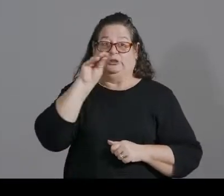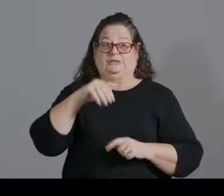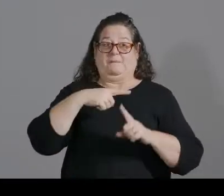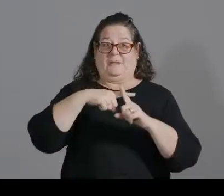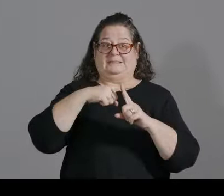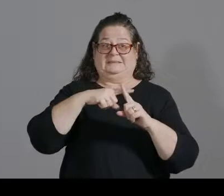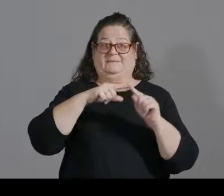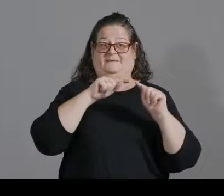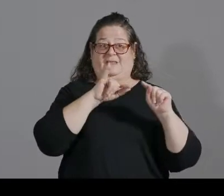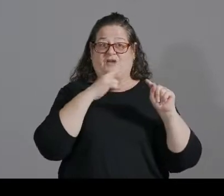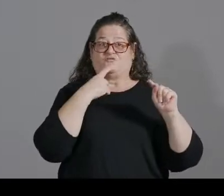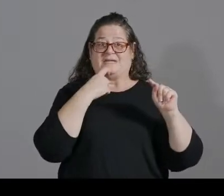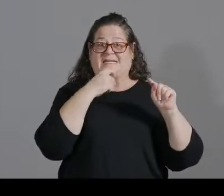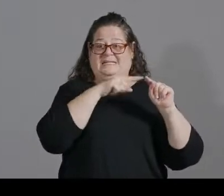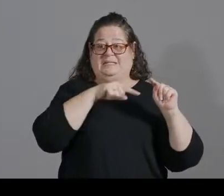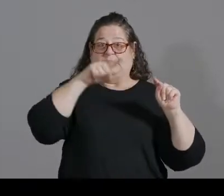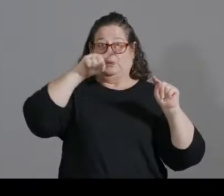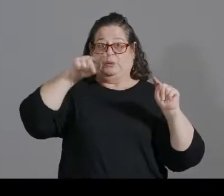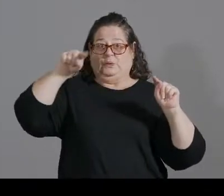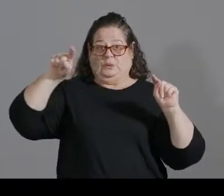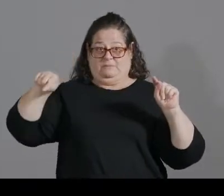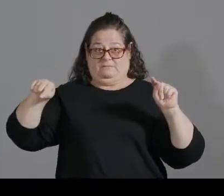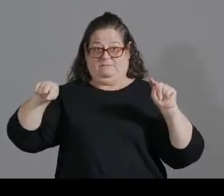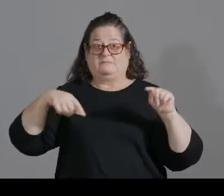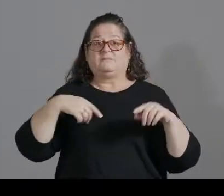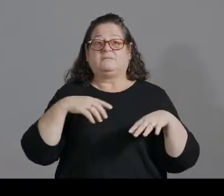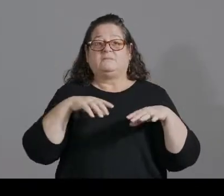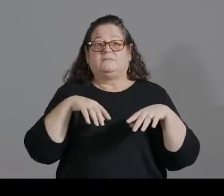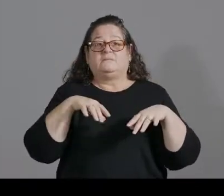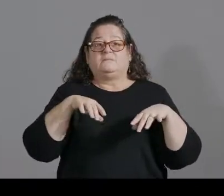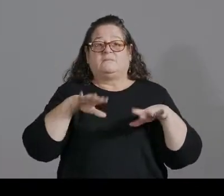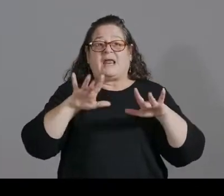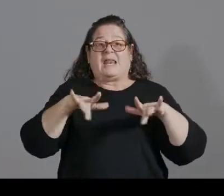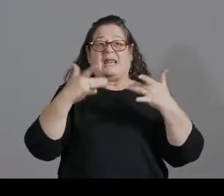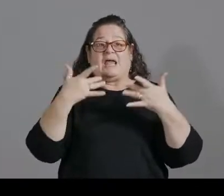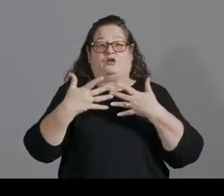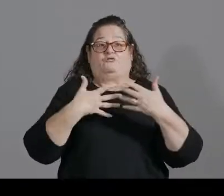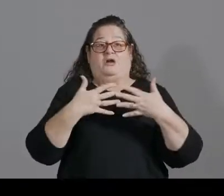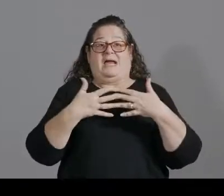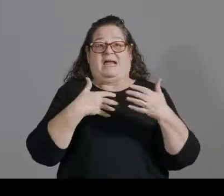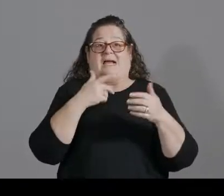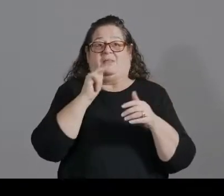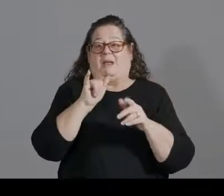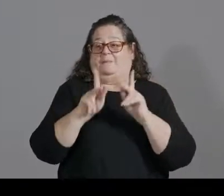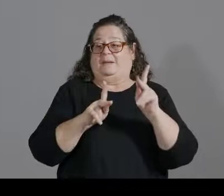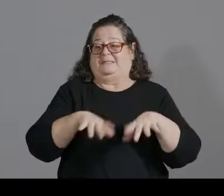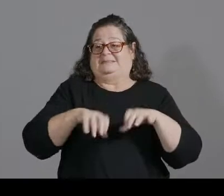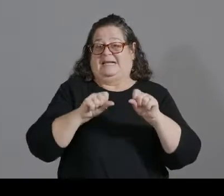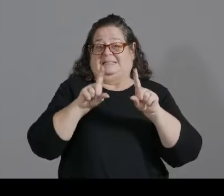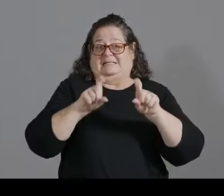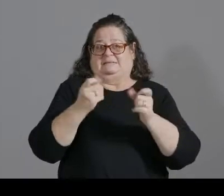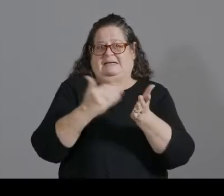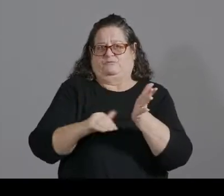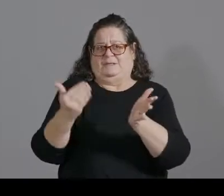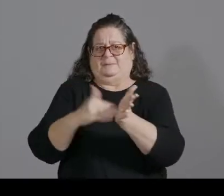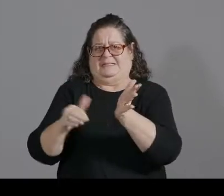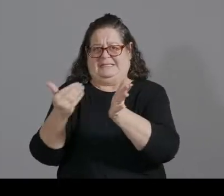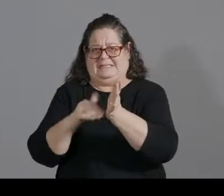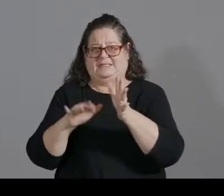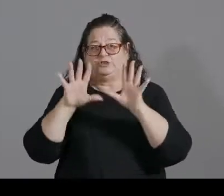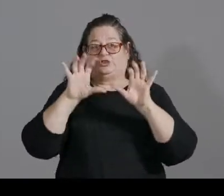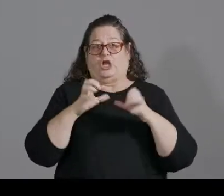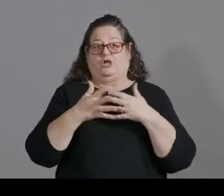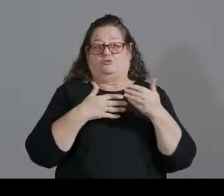performed. This is a little bit different than what you see when you go to the front page of our laboratory section, although it is on our